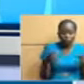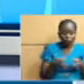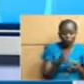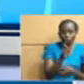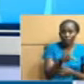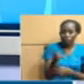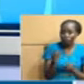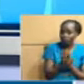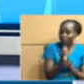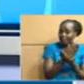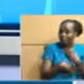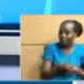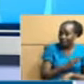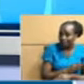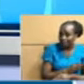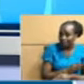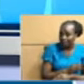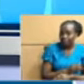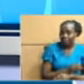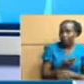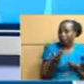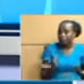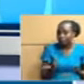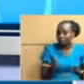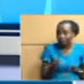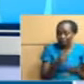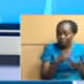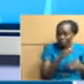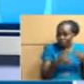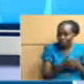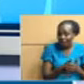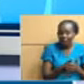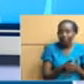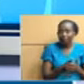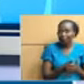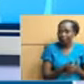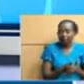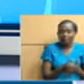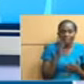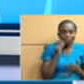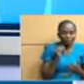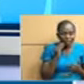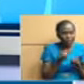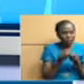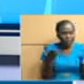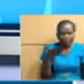persons with disabilities that face very many barriers in terms